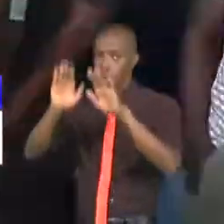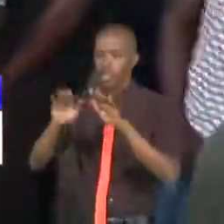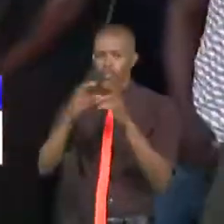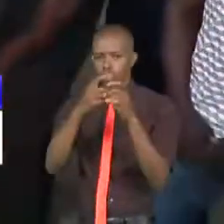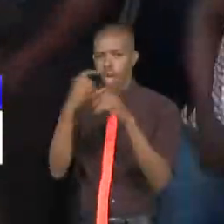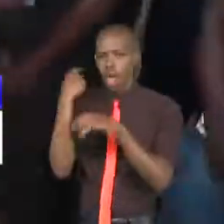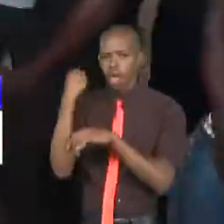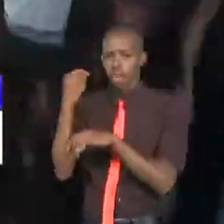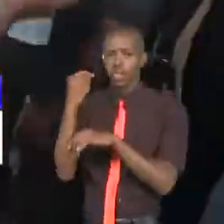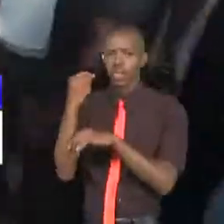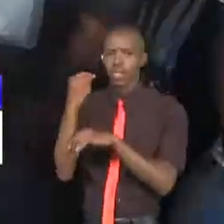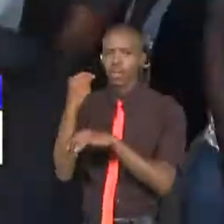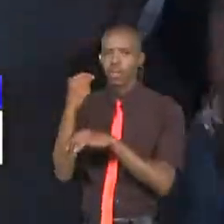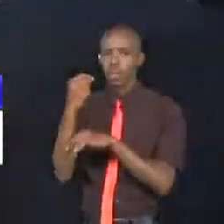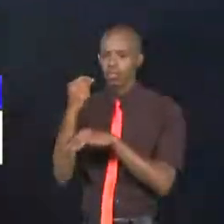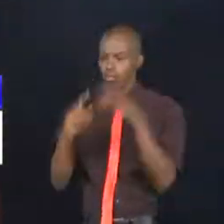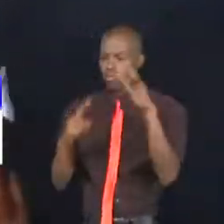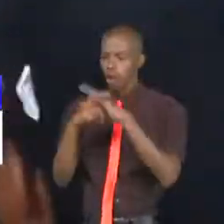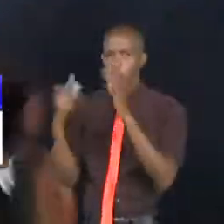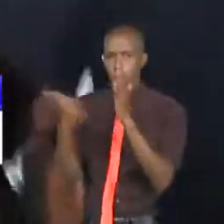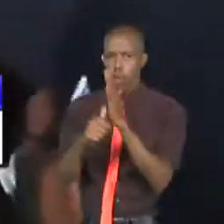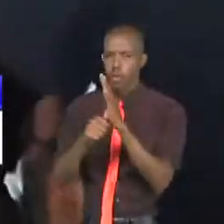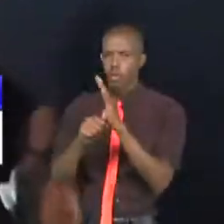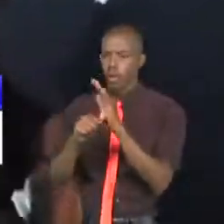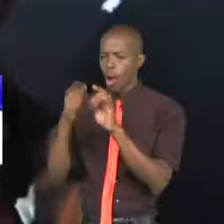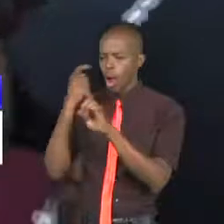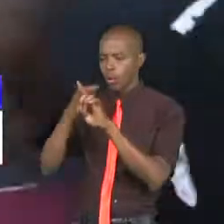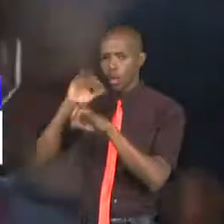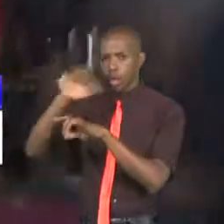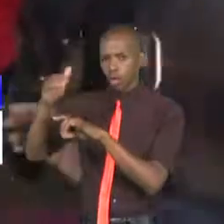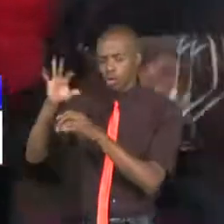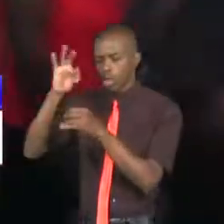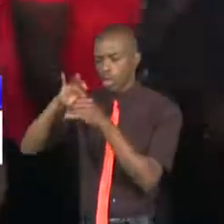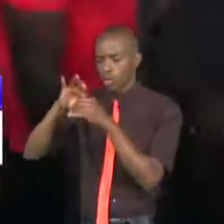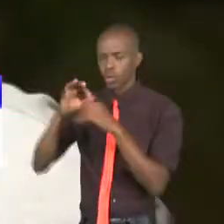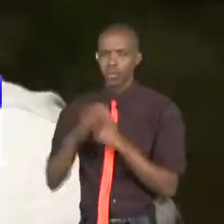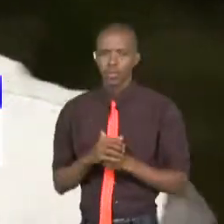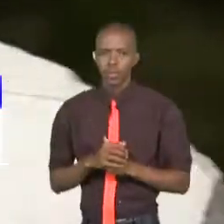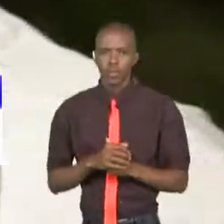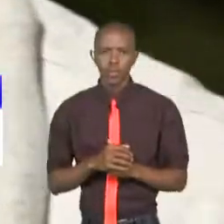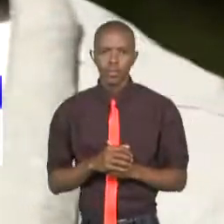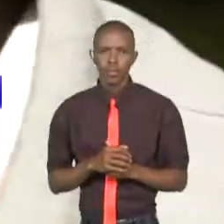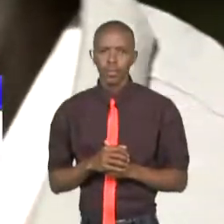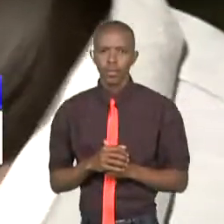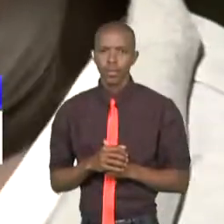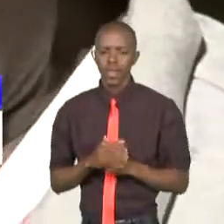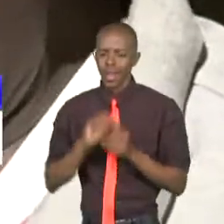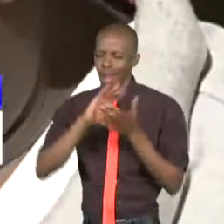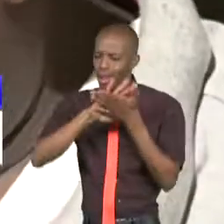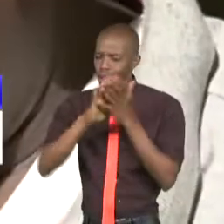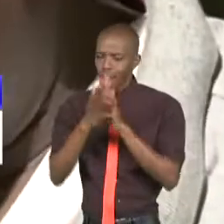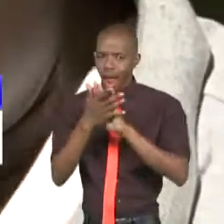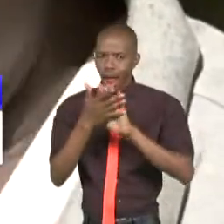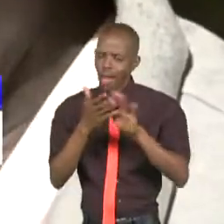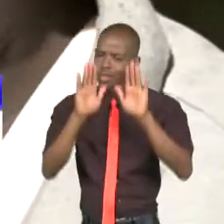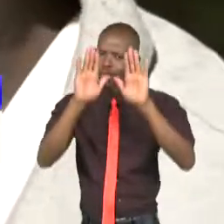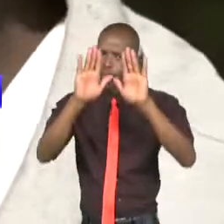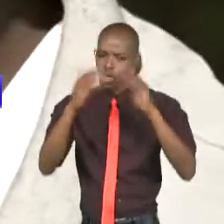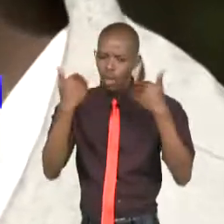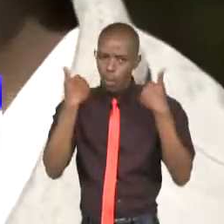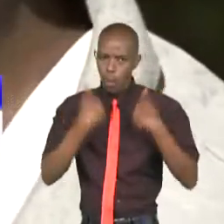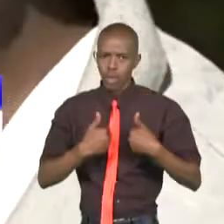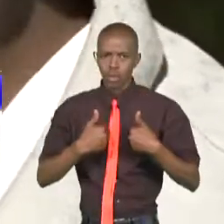accused yesterday of causing mayhem during the Msambweni by-election. Hakuna lolote la maana